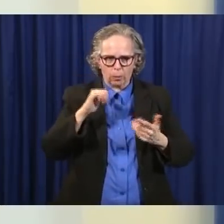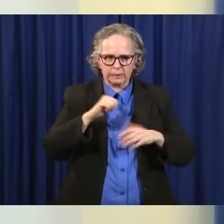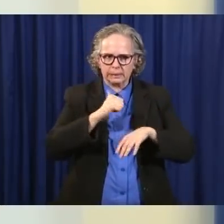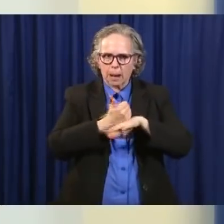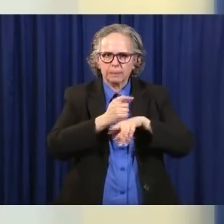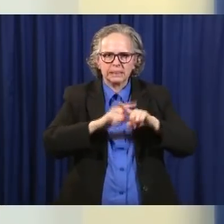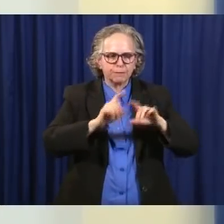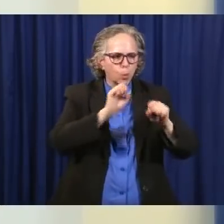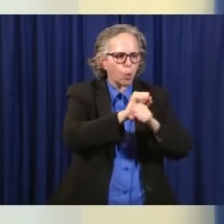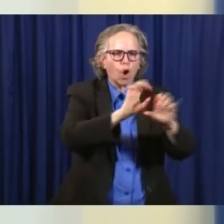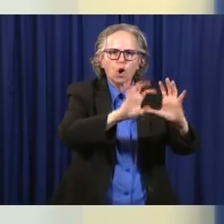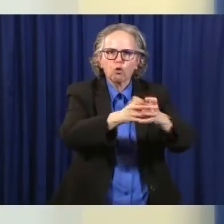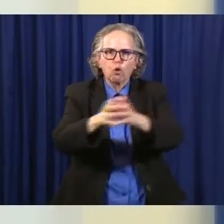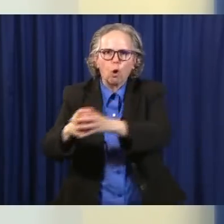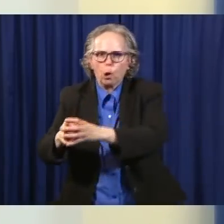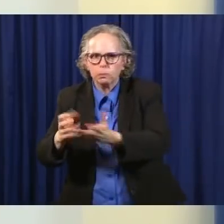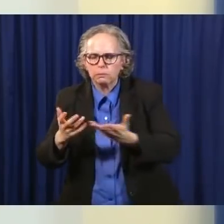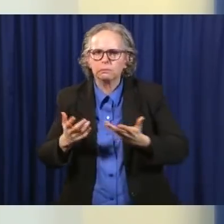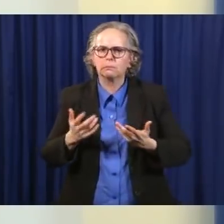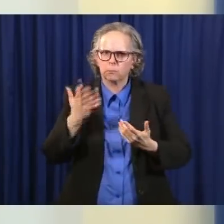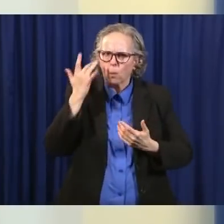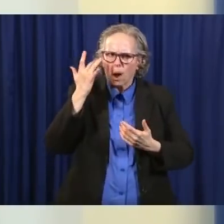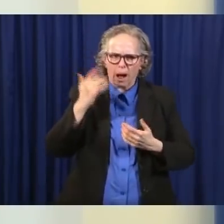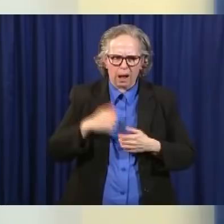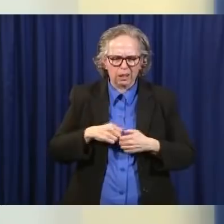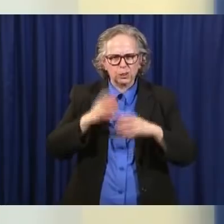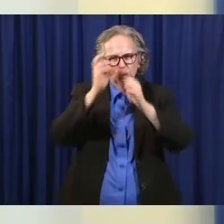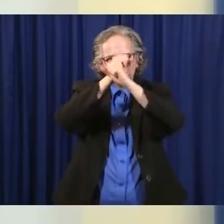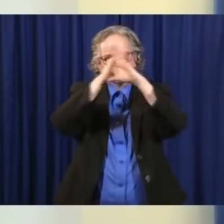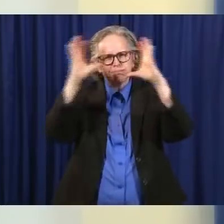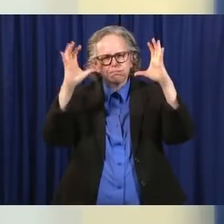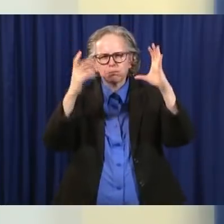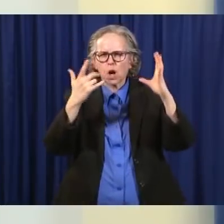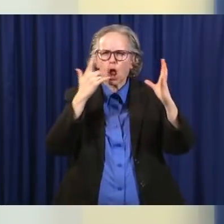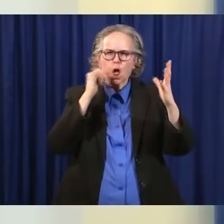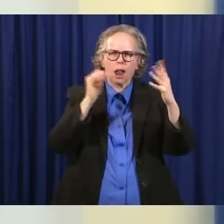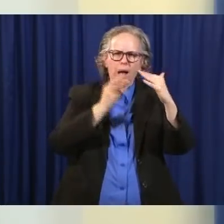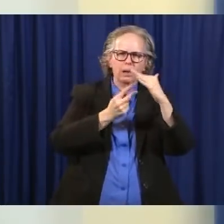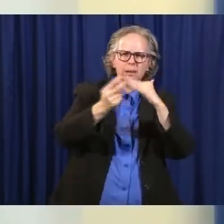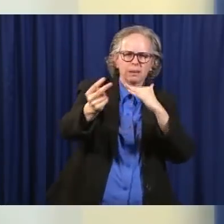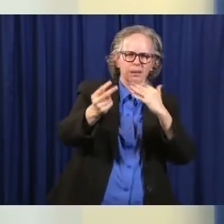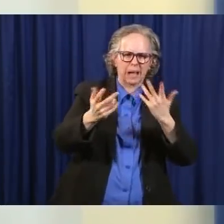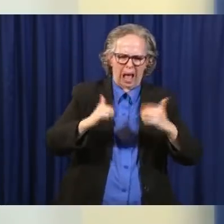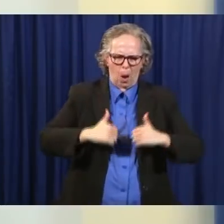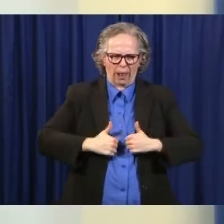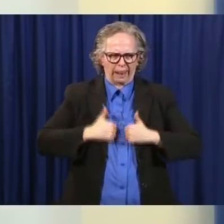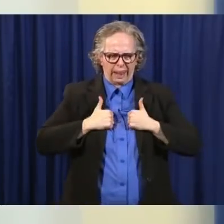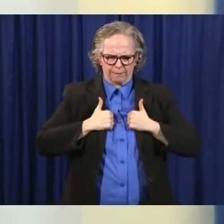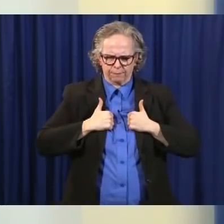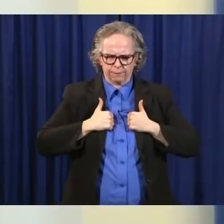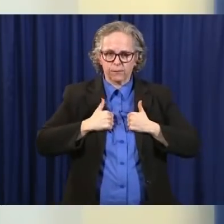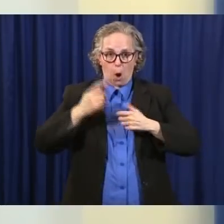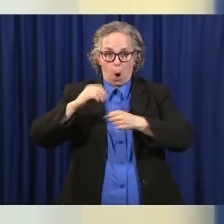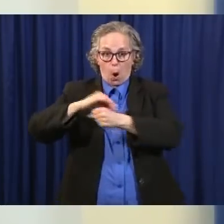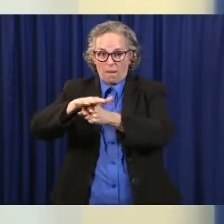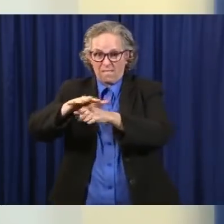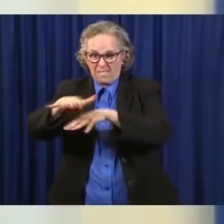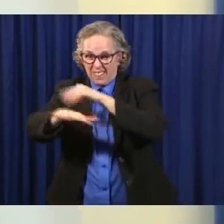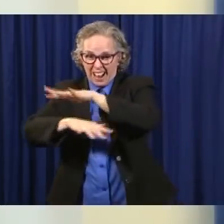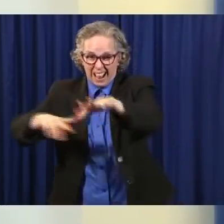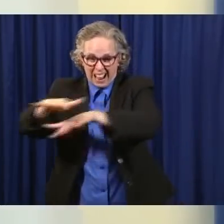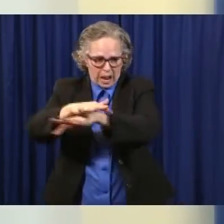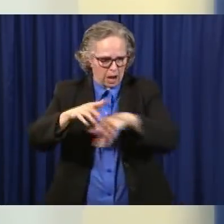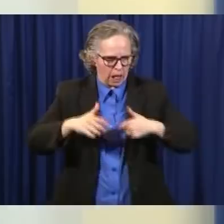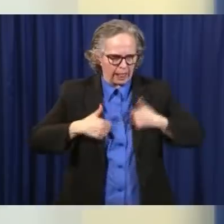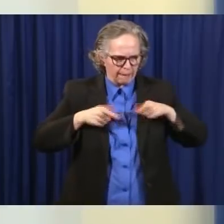to imagine how we could live in a world pre-vaccine and learn to live with this virus. And it's not